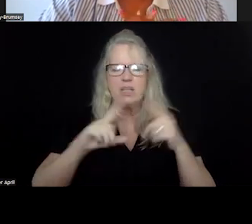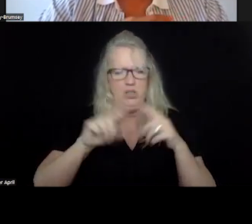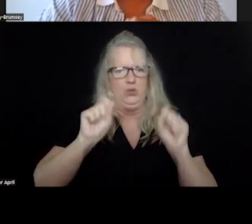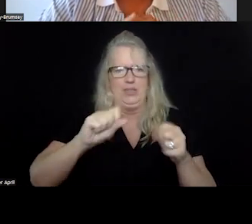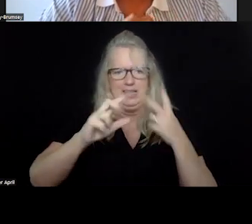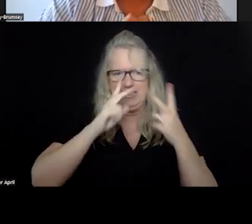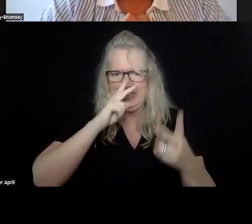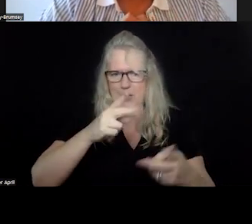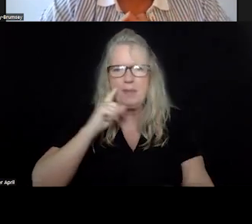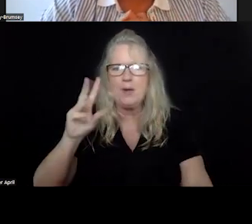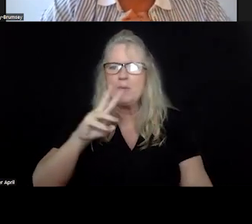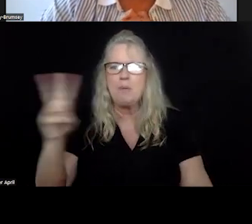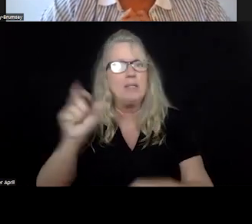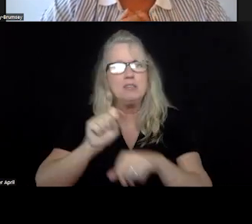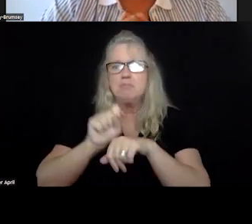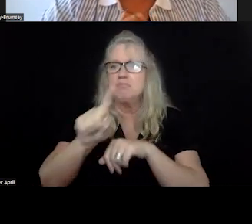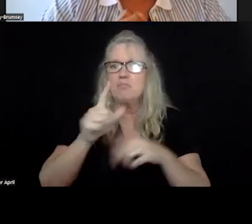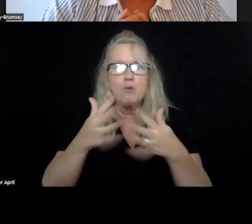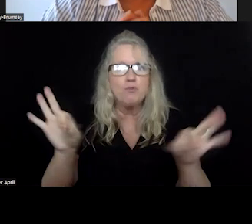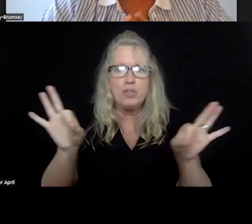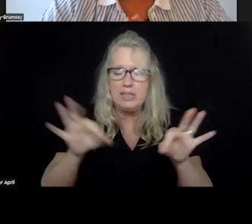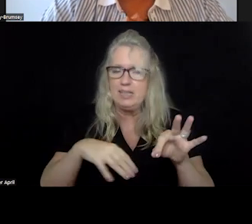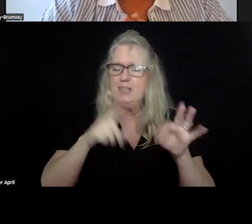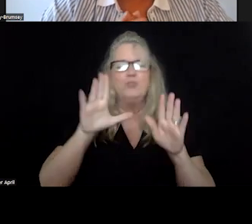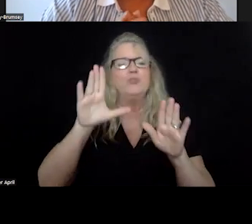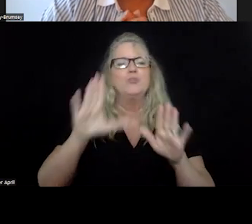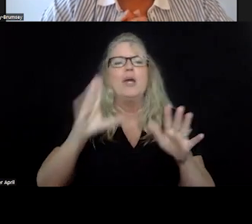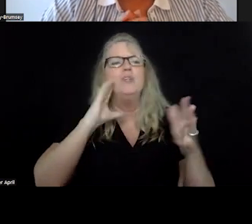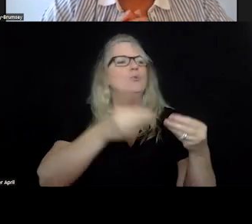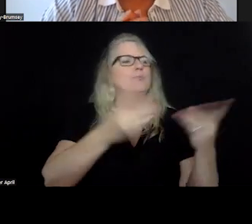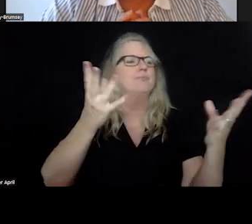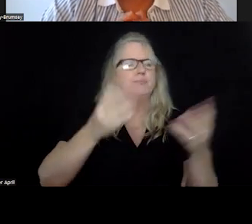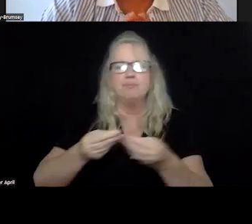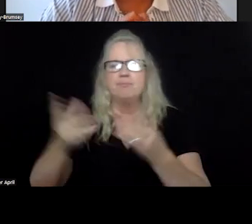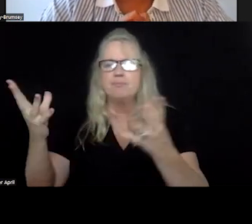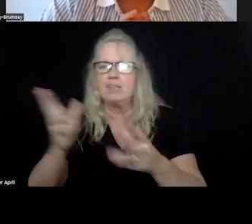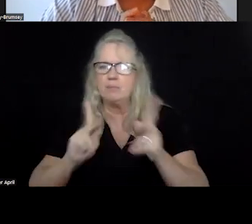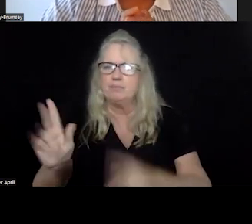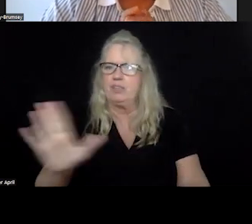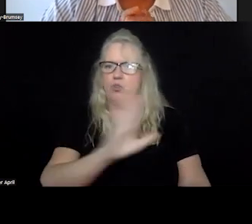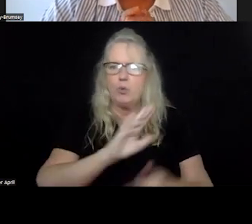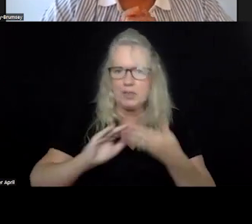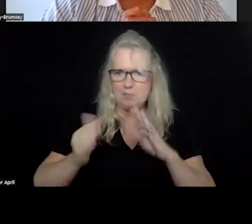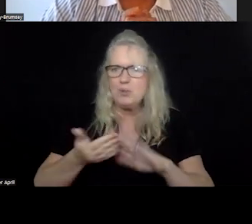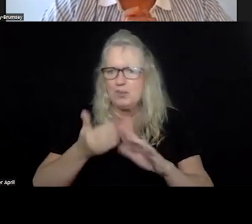get them sent to you for free. A great way to get out the word in your community and in your